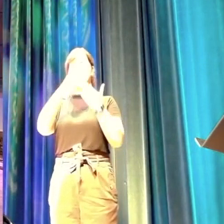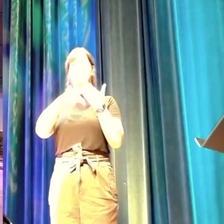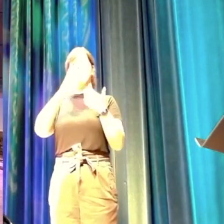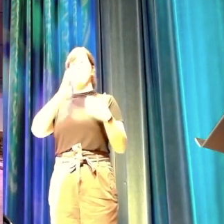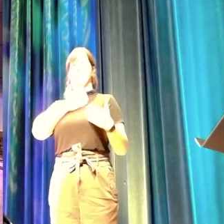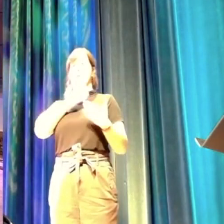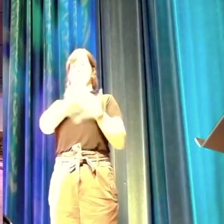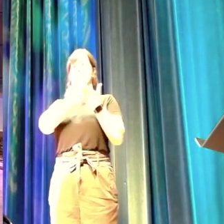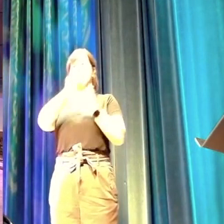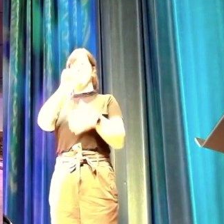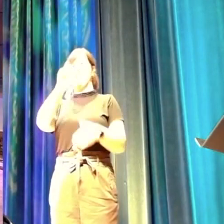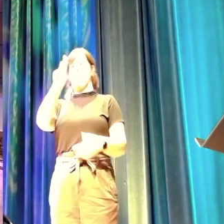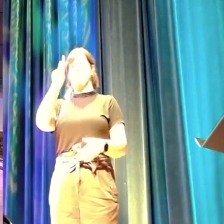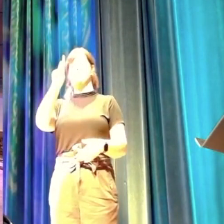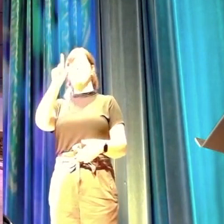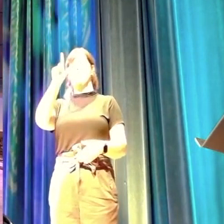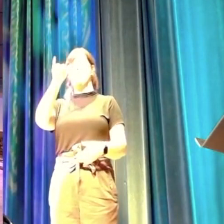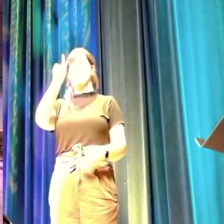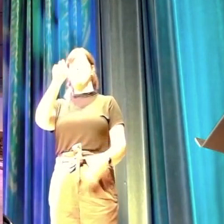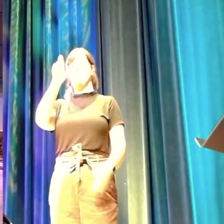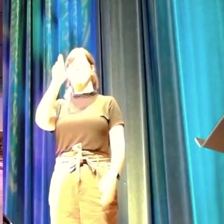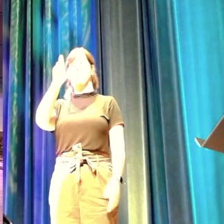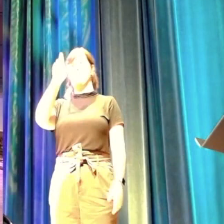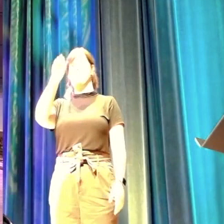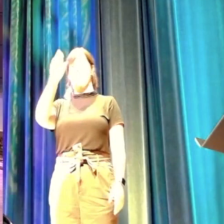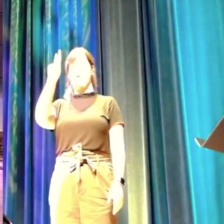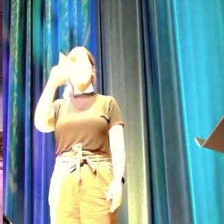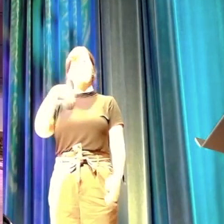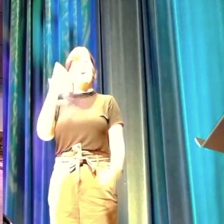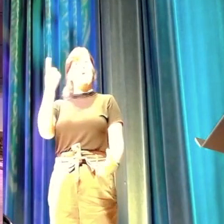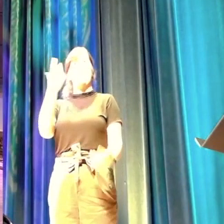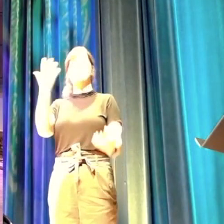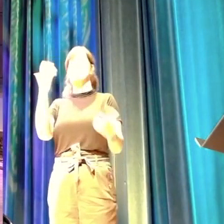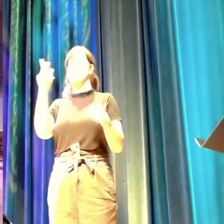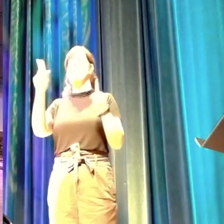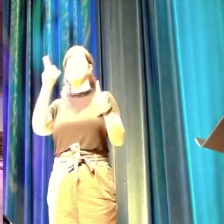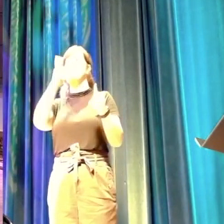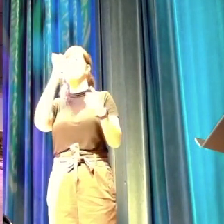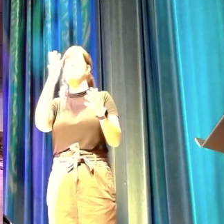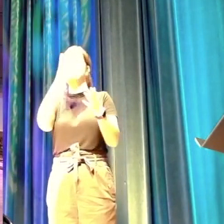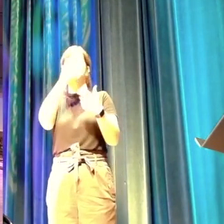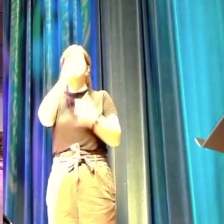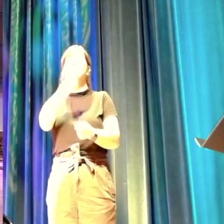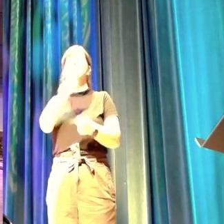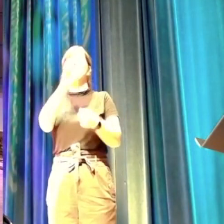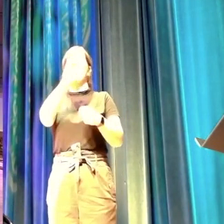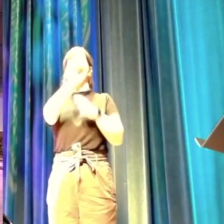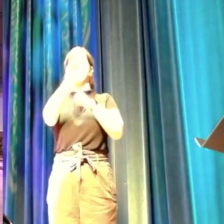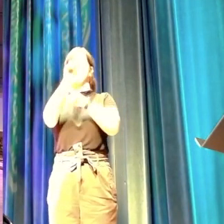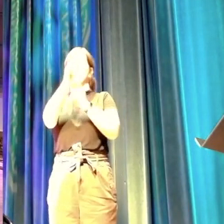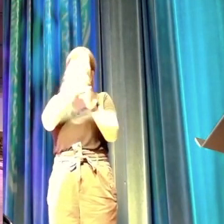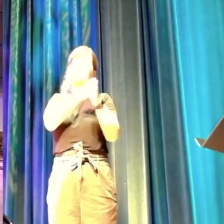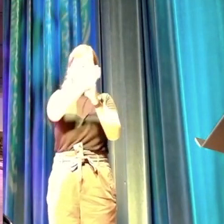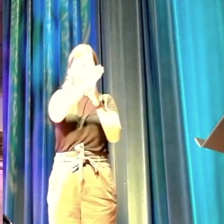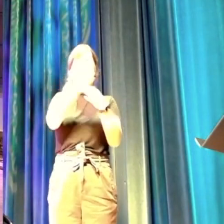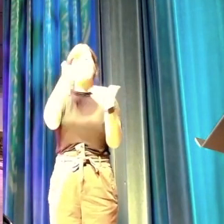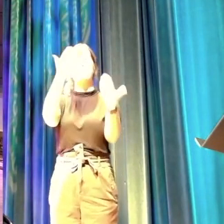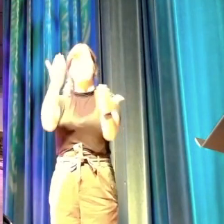Rock, and we are always looking for individuals who want to get into the field of orientation and mobility.